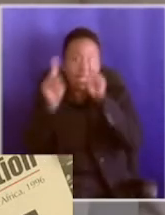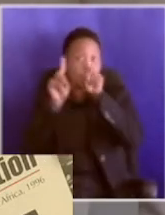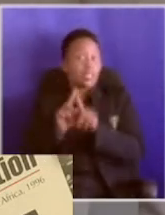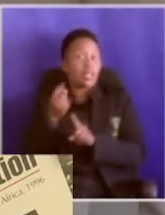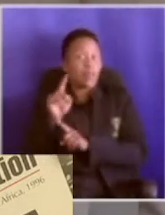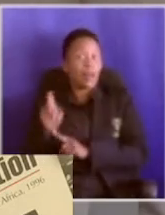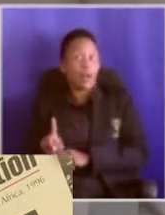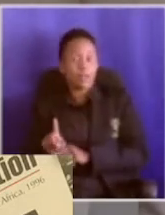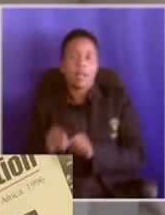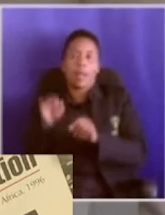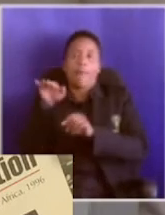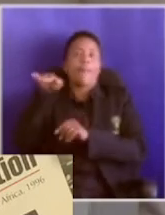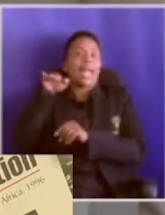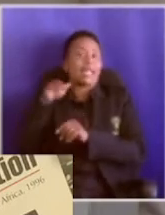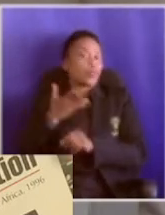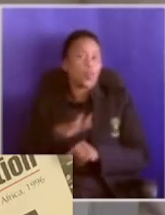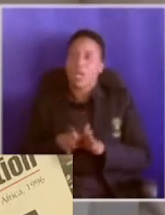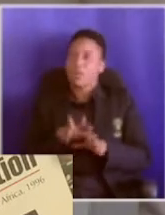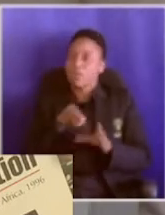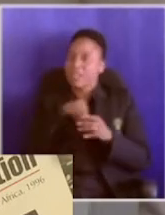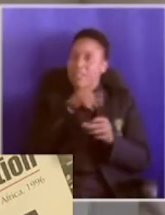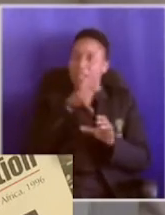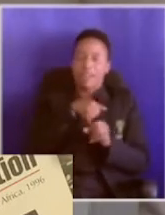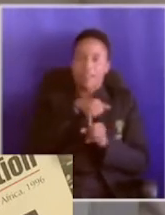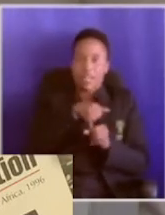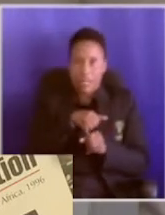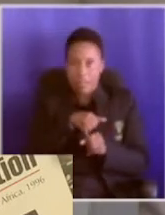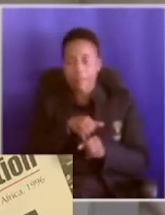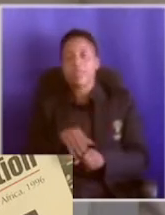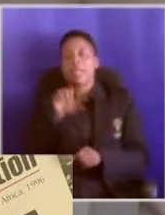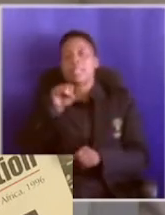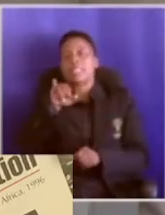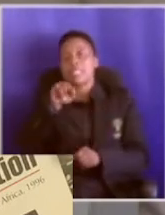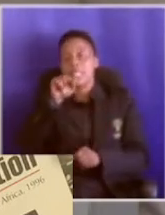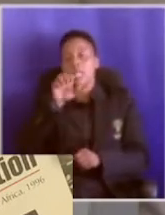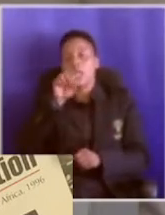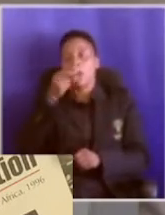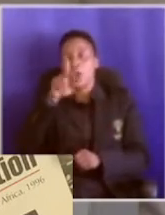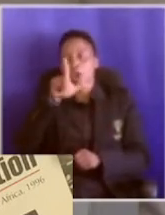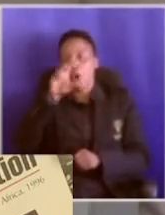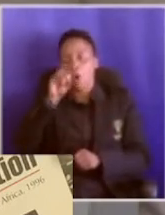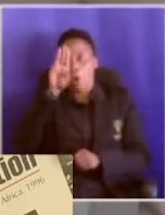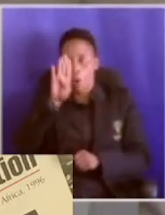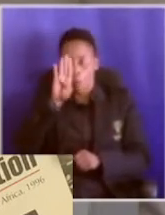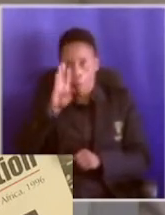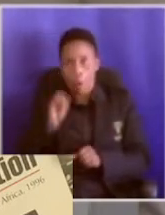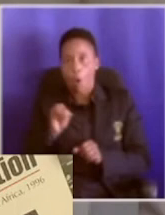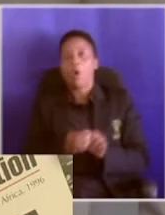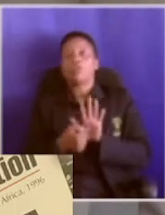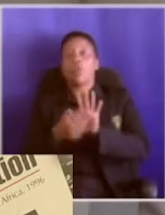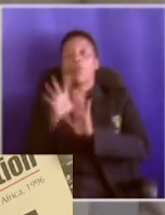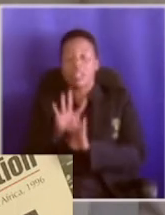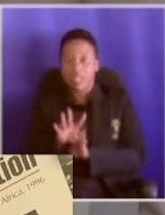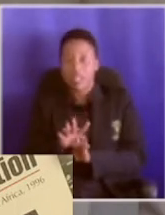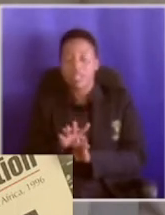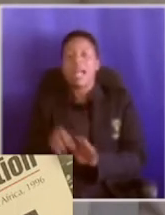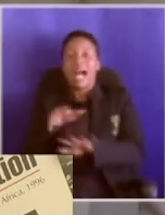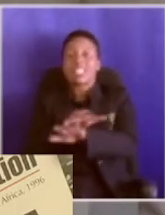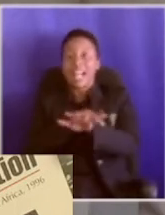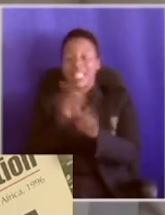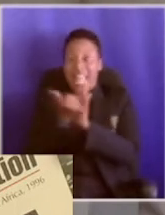banks. Agricultural economist Wandile Shihlobo indicates that agricultural debt was